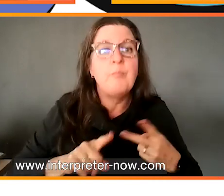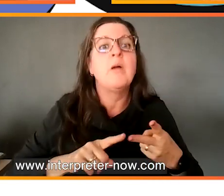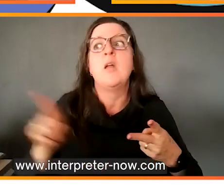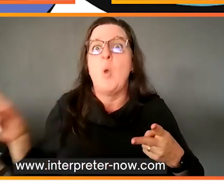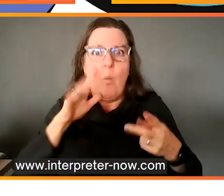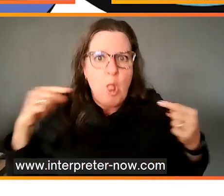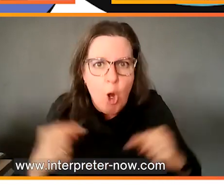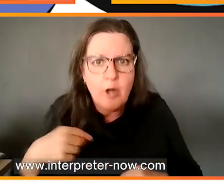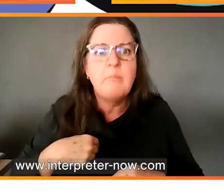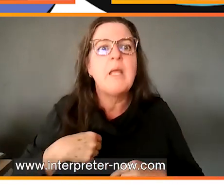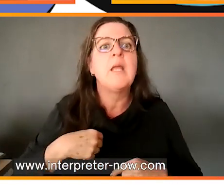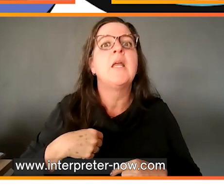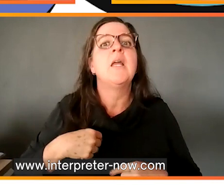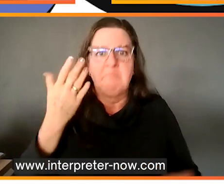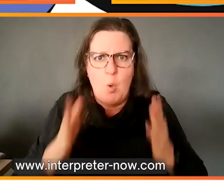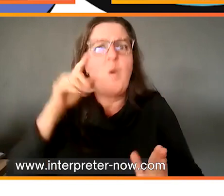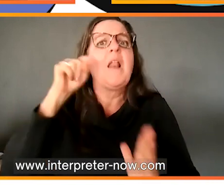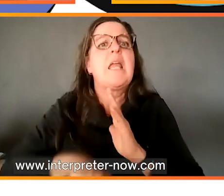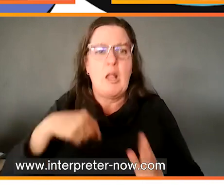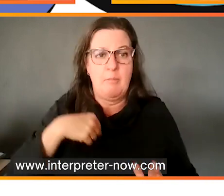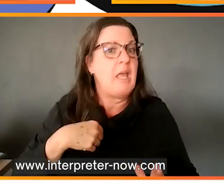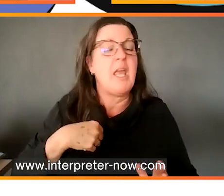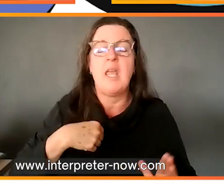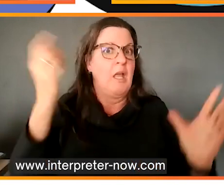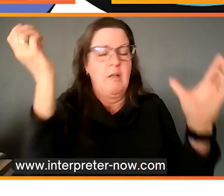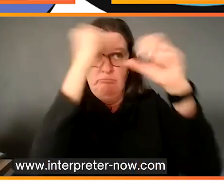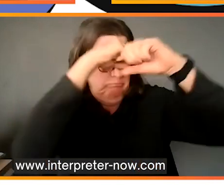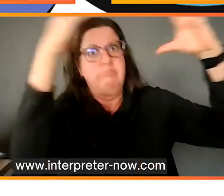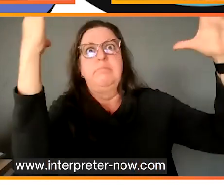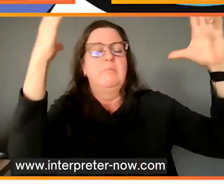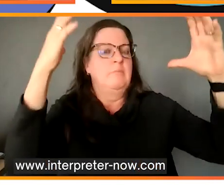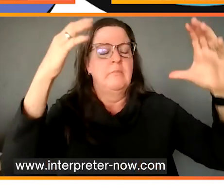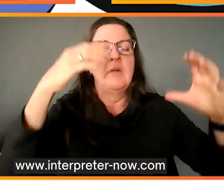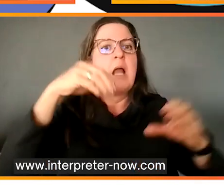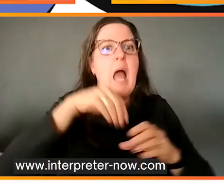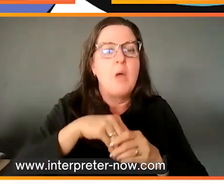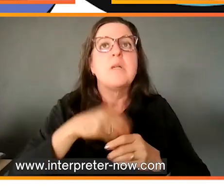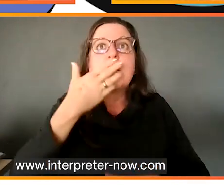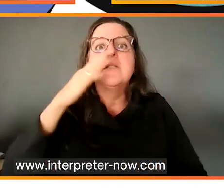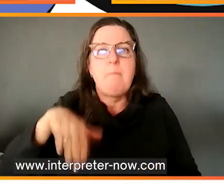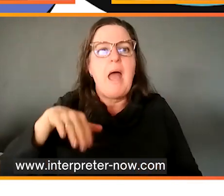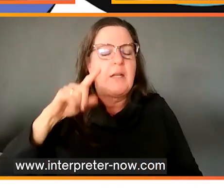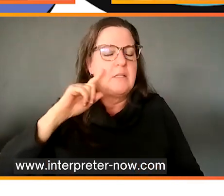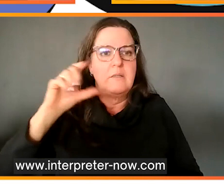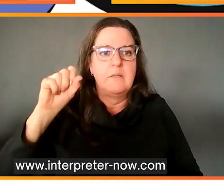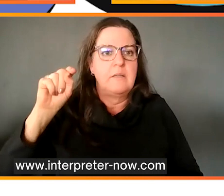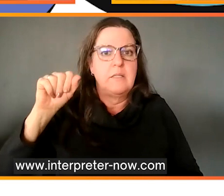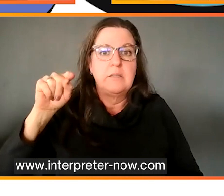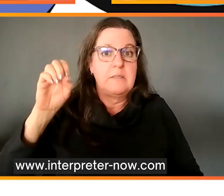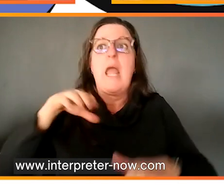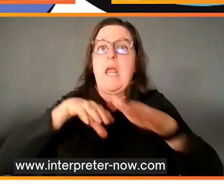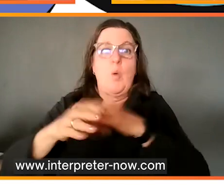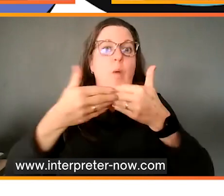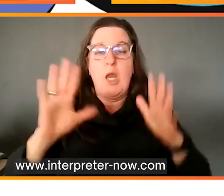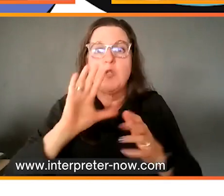my room and hurt me and probably kill me. I was in such a state. I